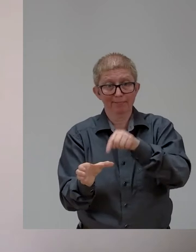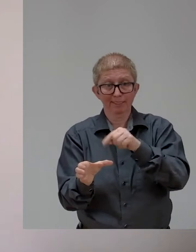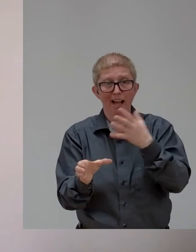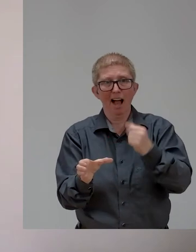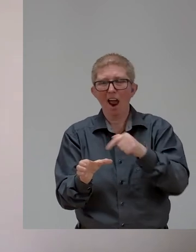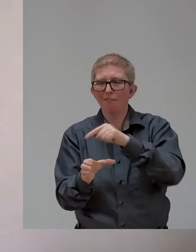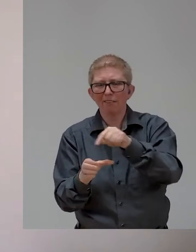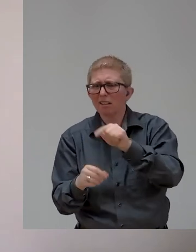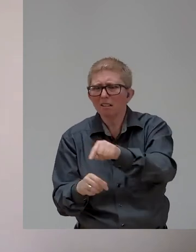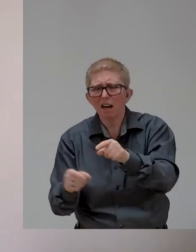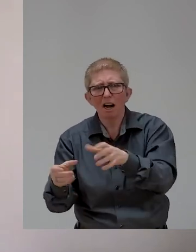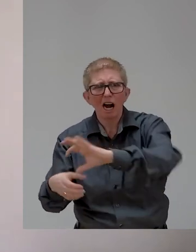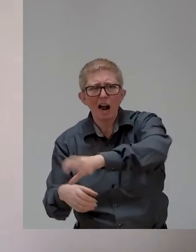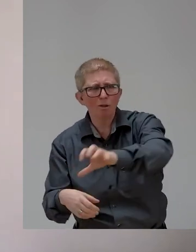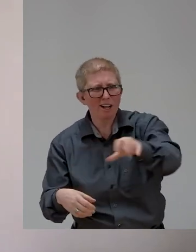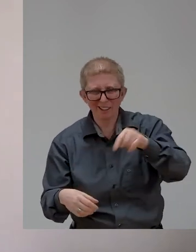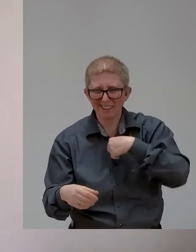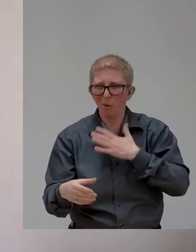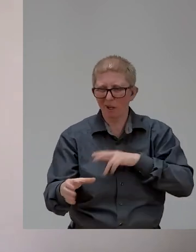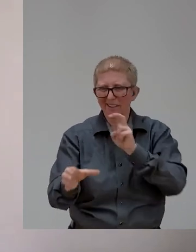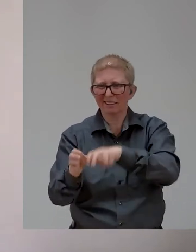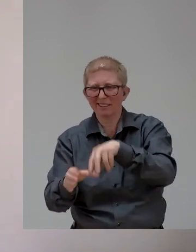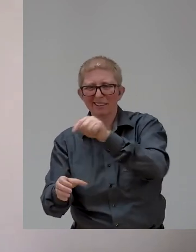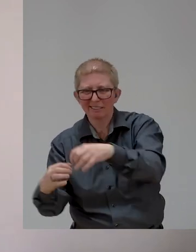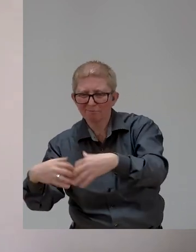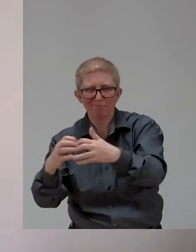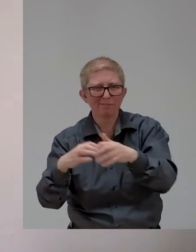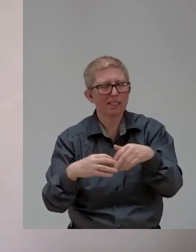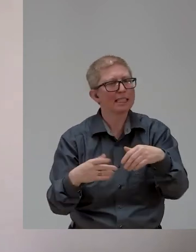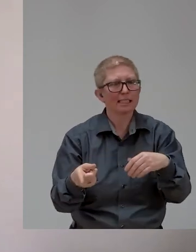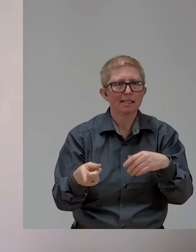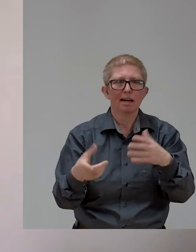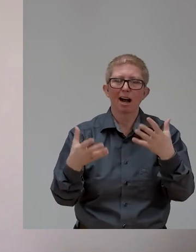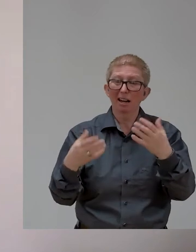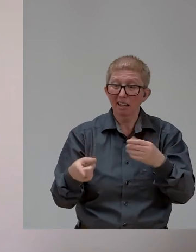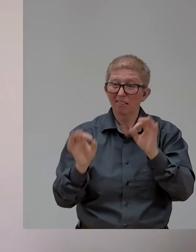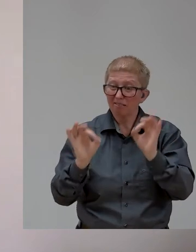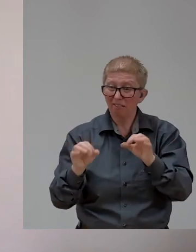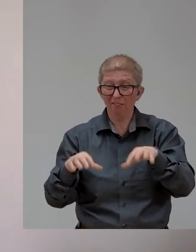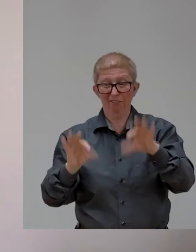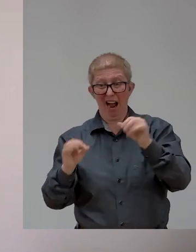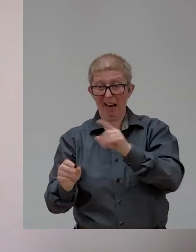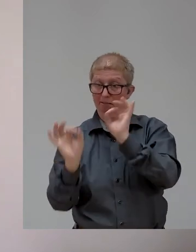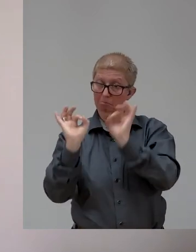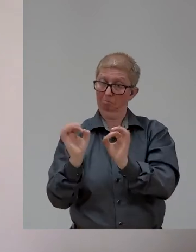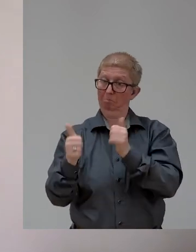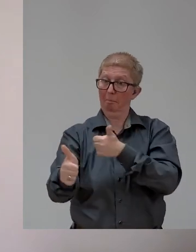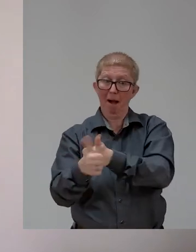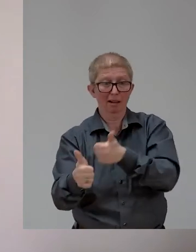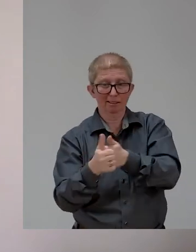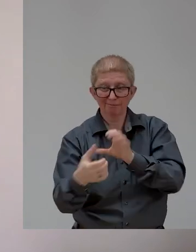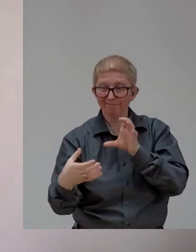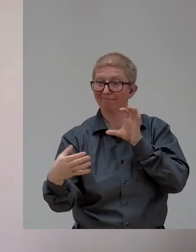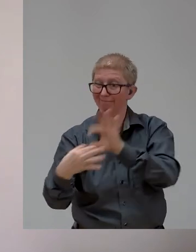replicate, and being able to find the right partners who were willing to take the time. So it